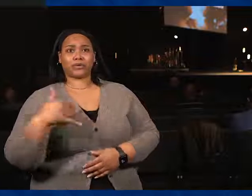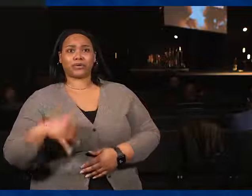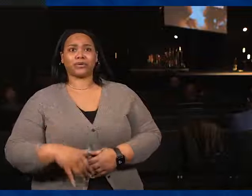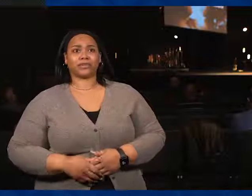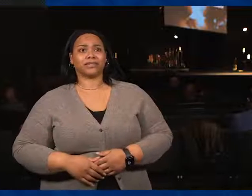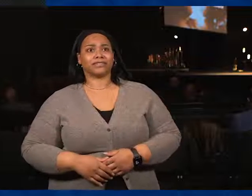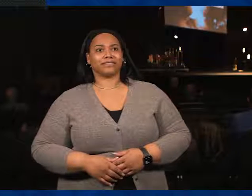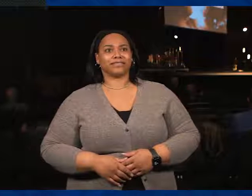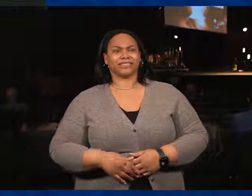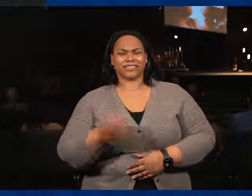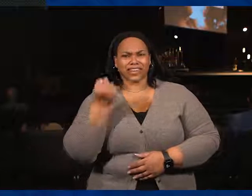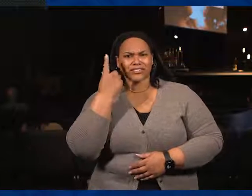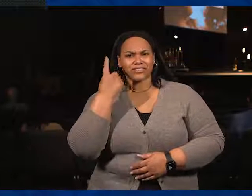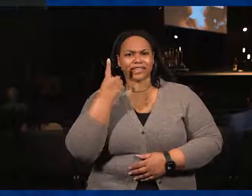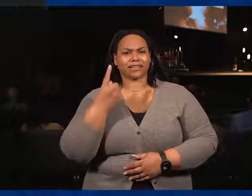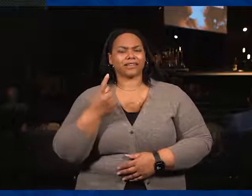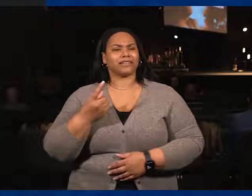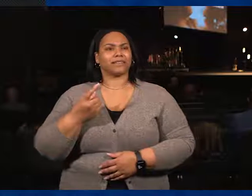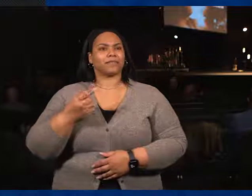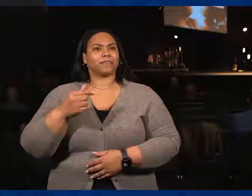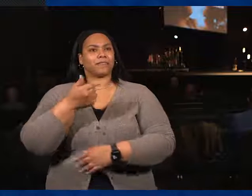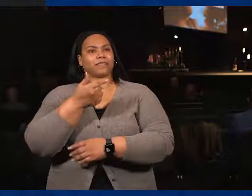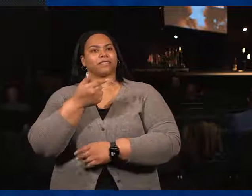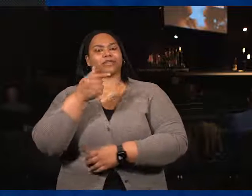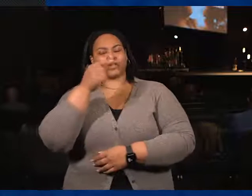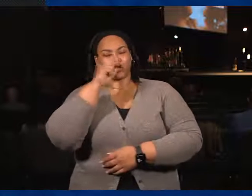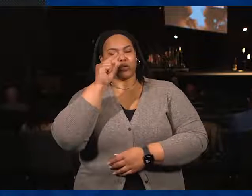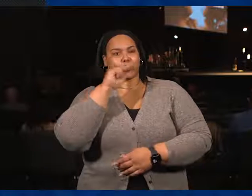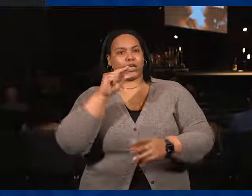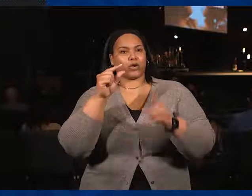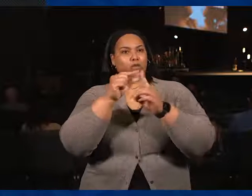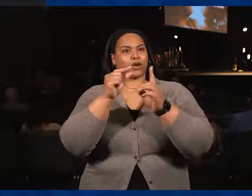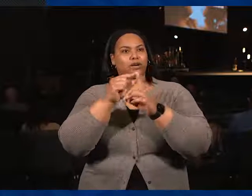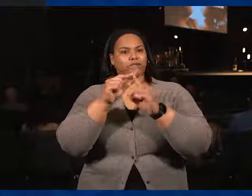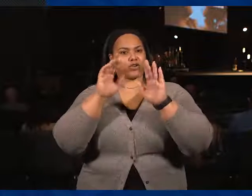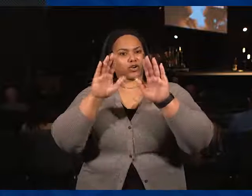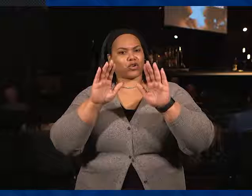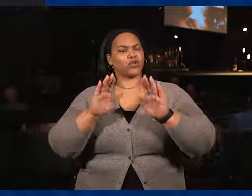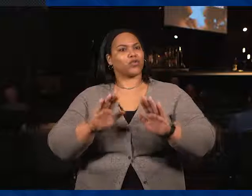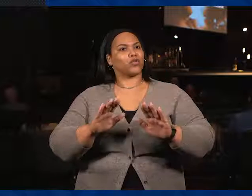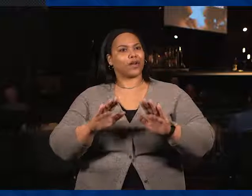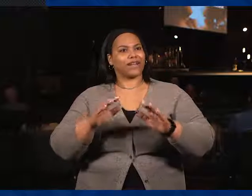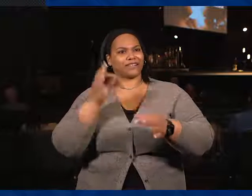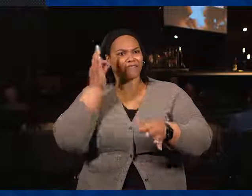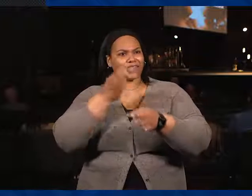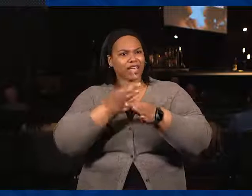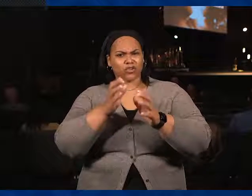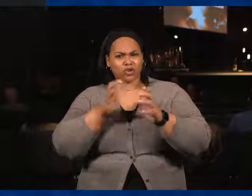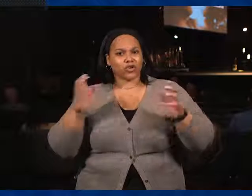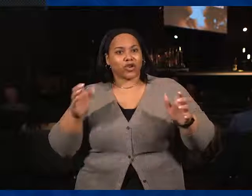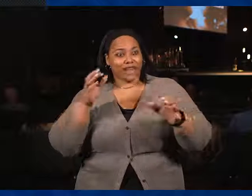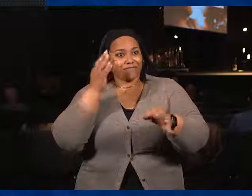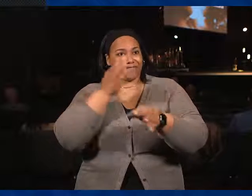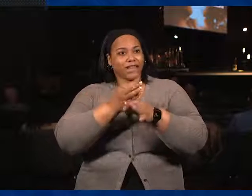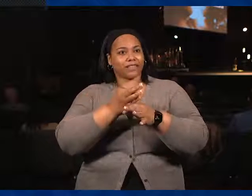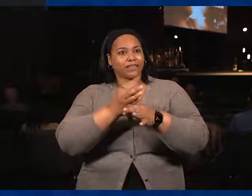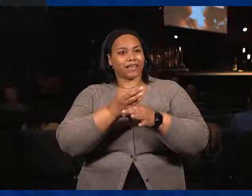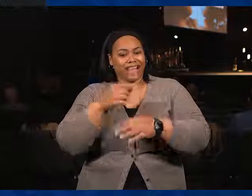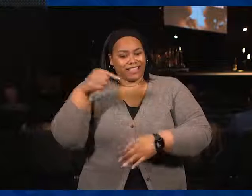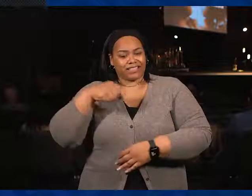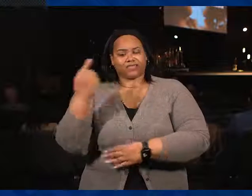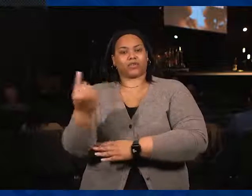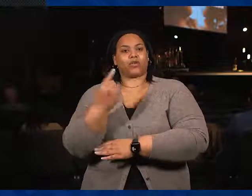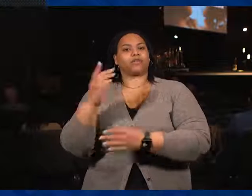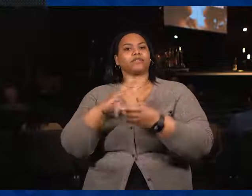You got to get this, because the Greek word that he uses for great faith, y'all, this is the only story in